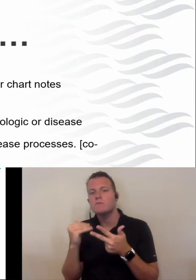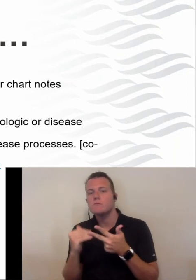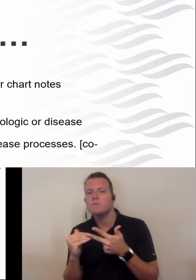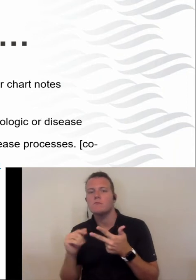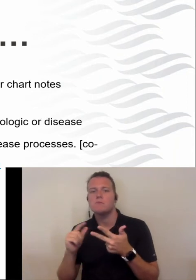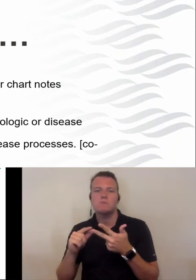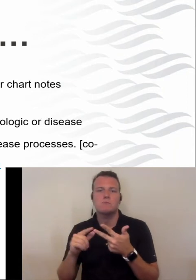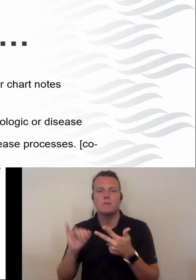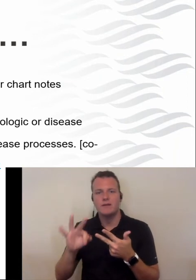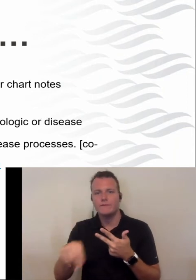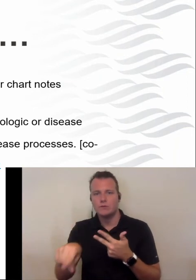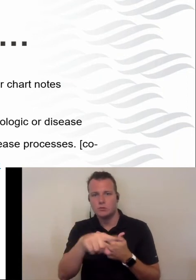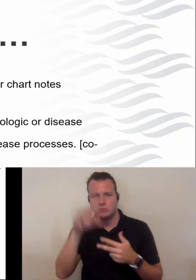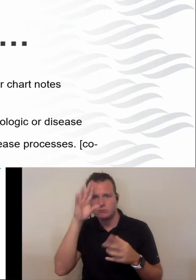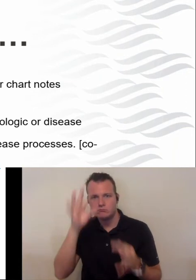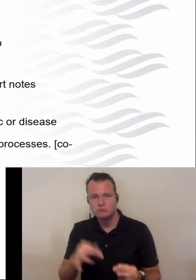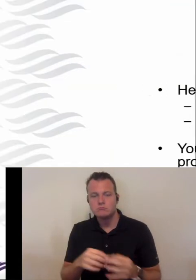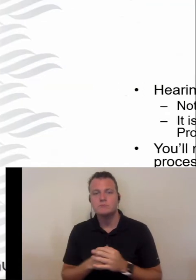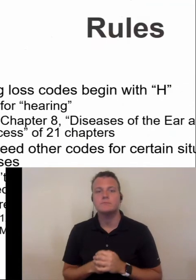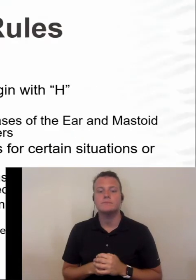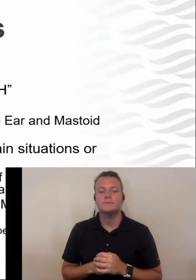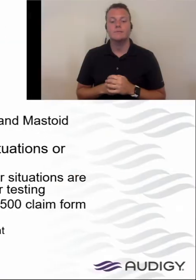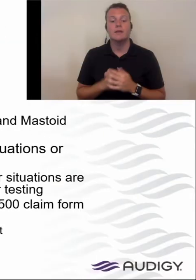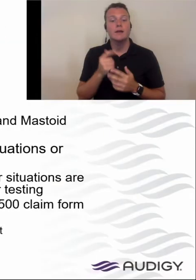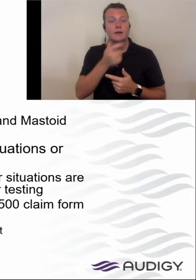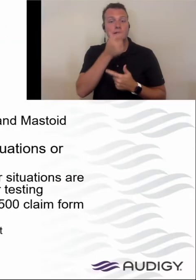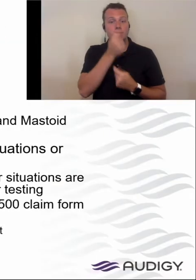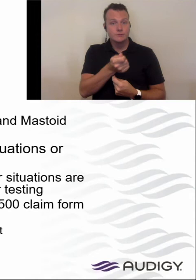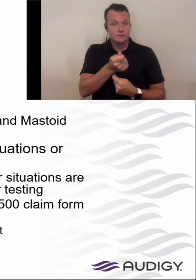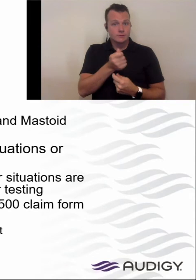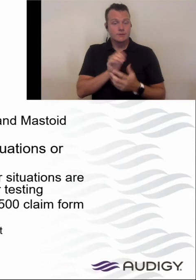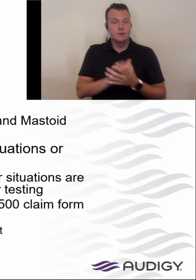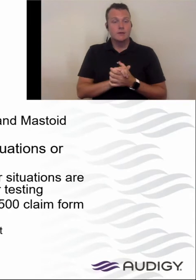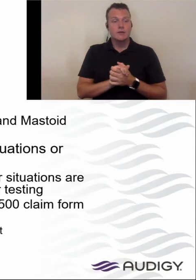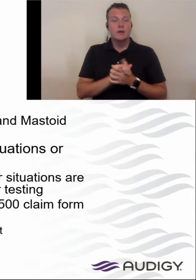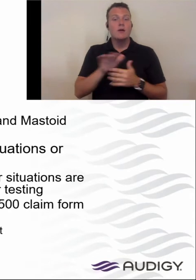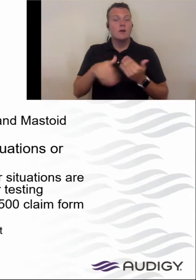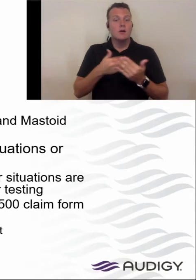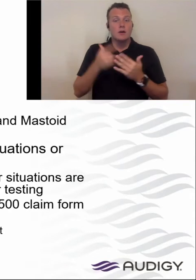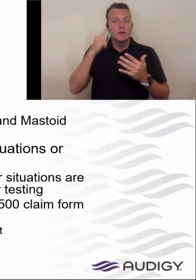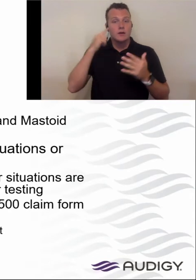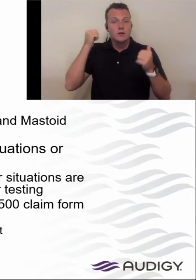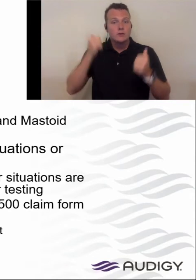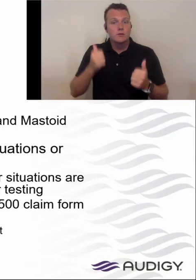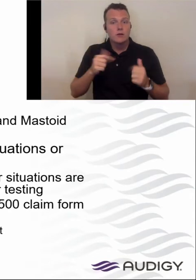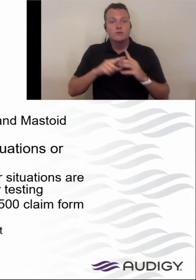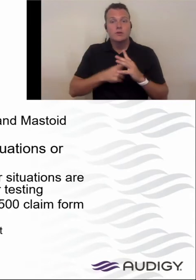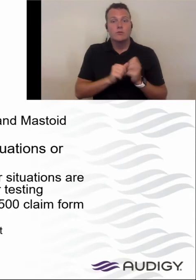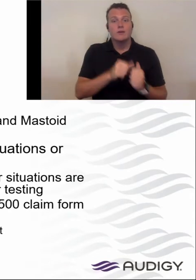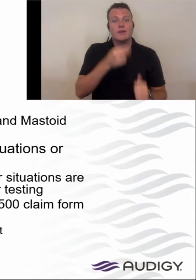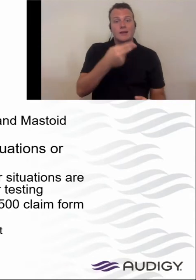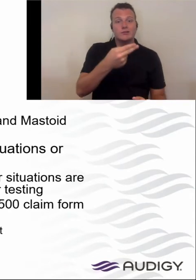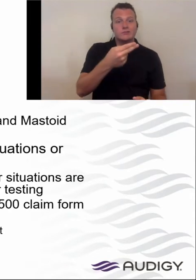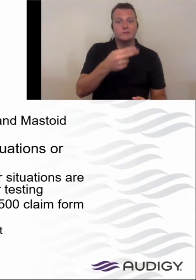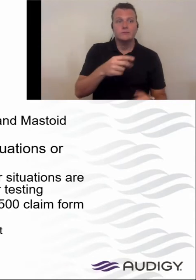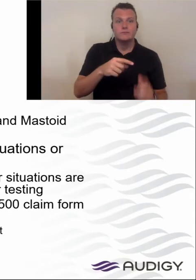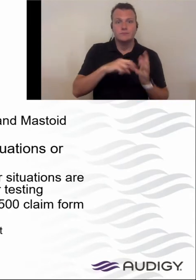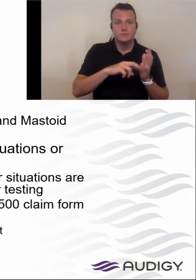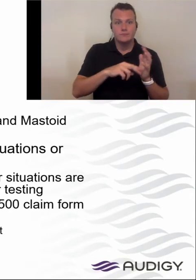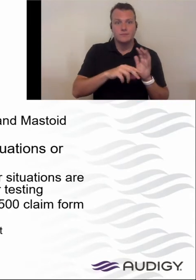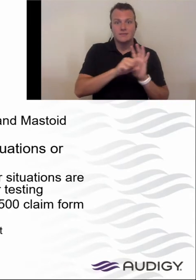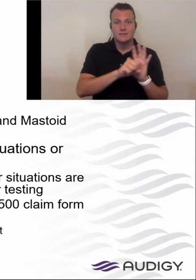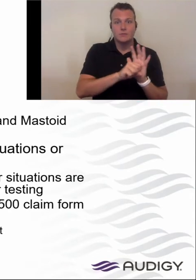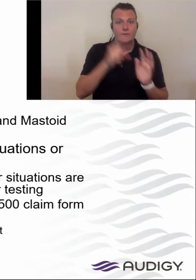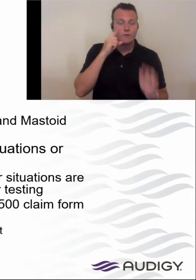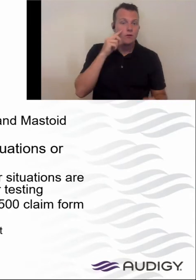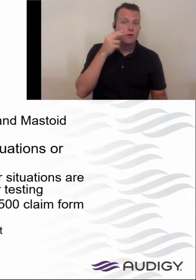as a primary code, but as maybe a third code if you so choose. So interestingly, all the